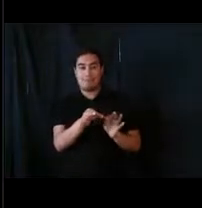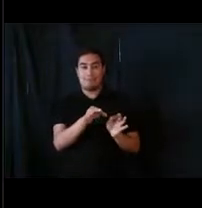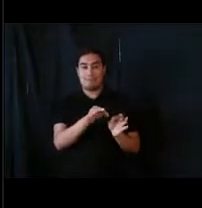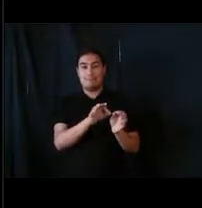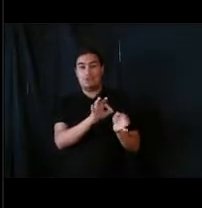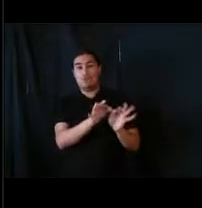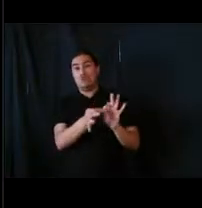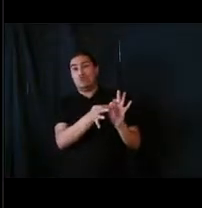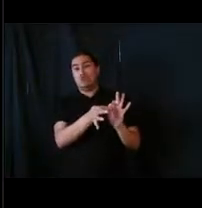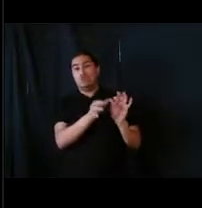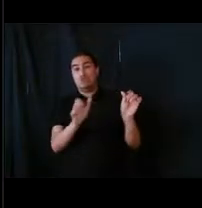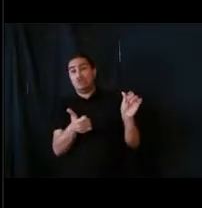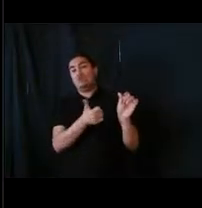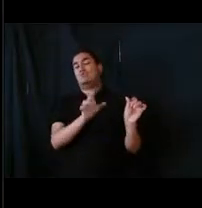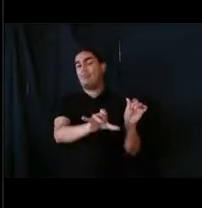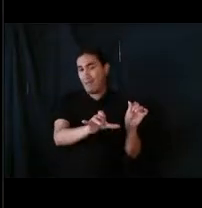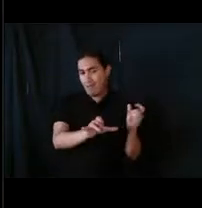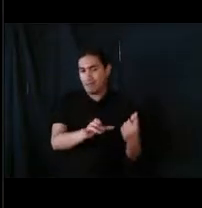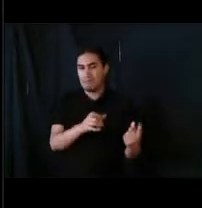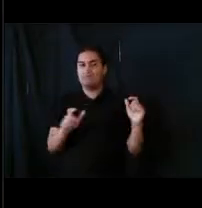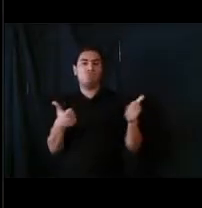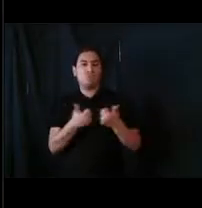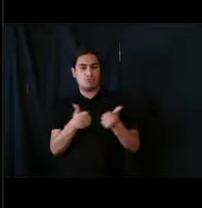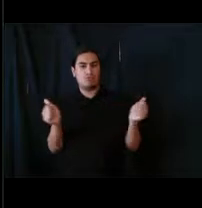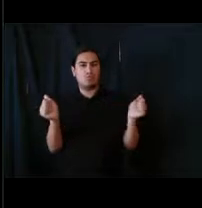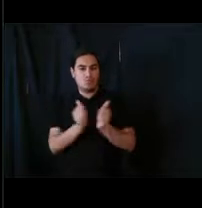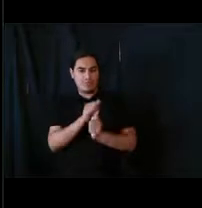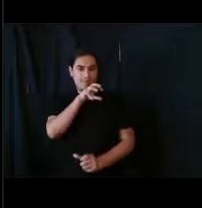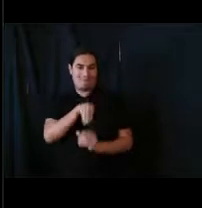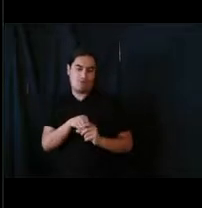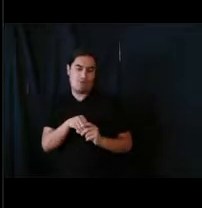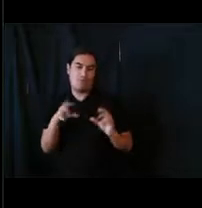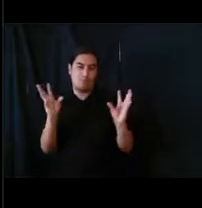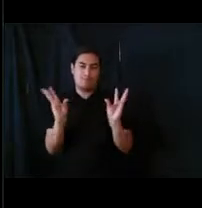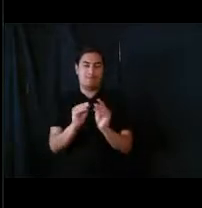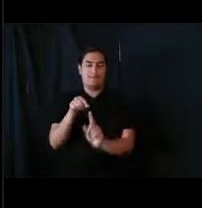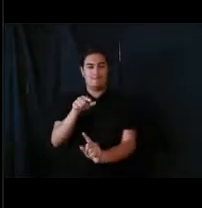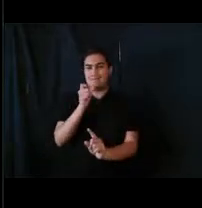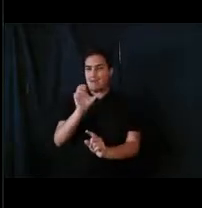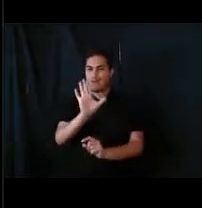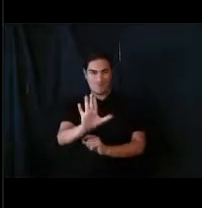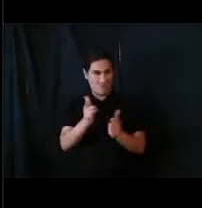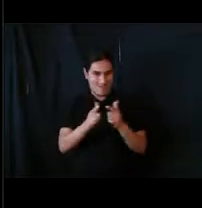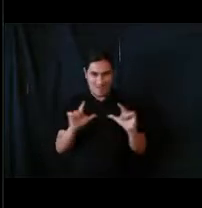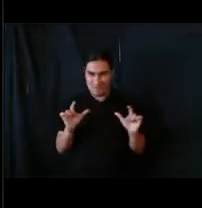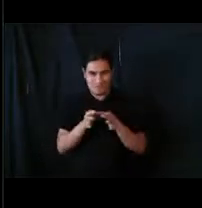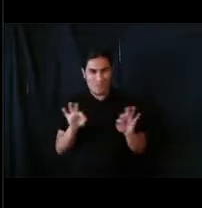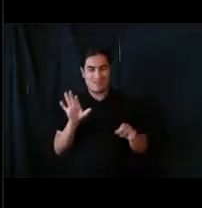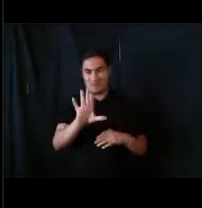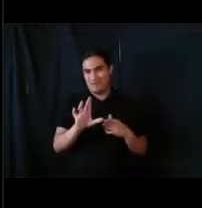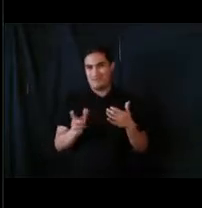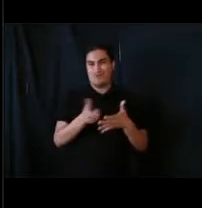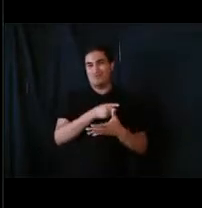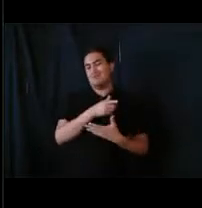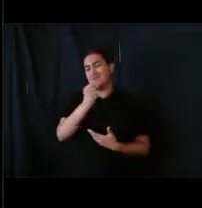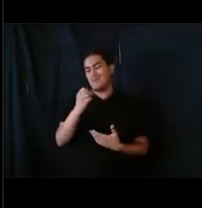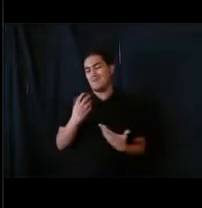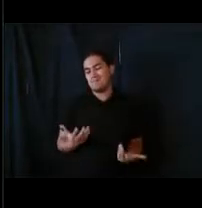of challenges of underst of participating in a meeting that's not in your the language that you speak primarily